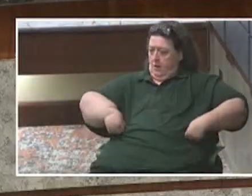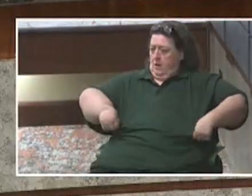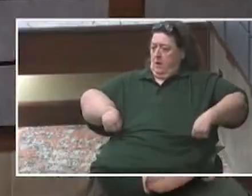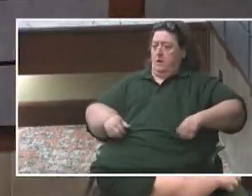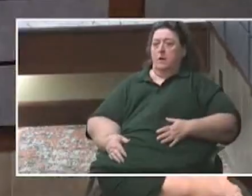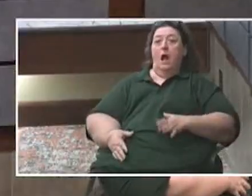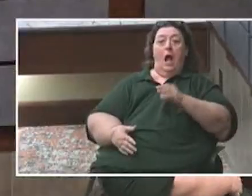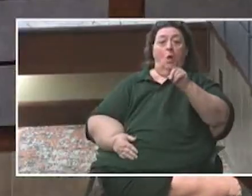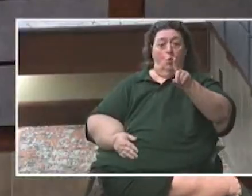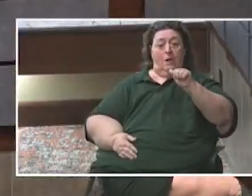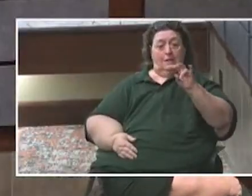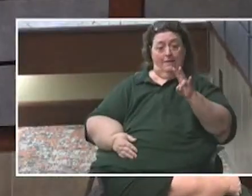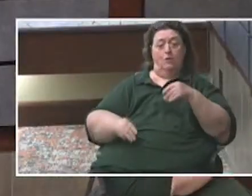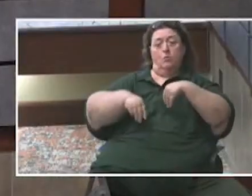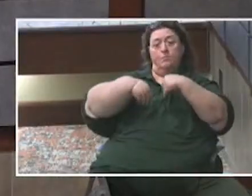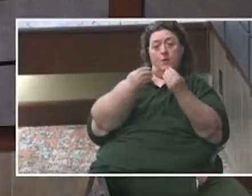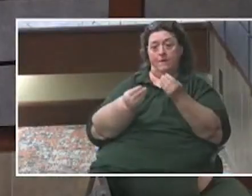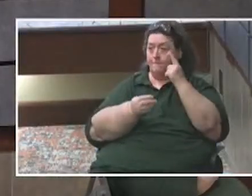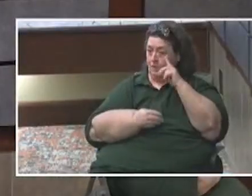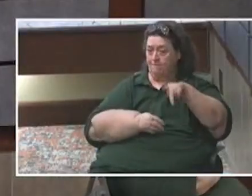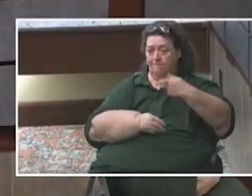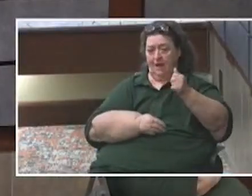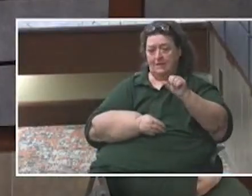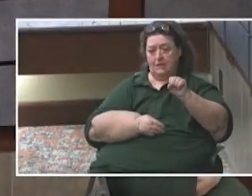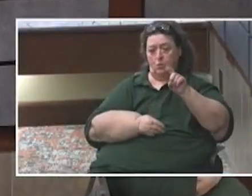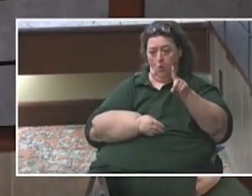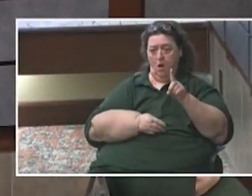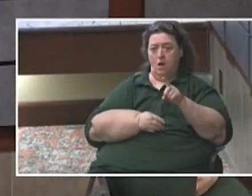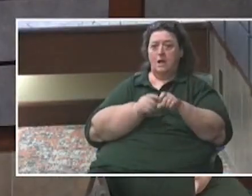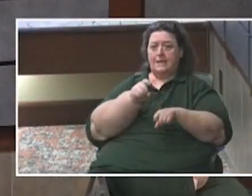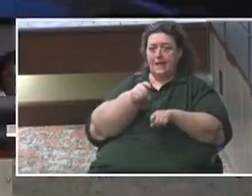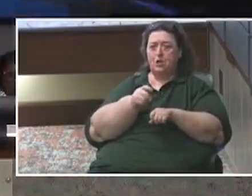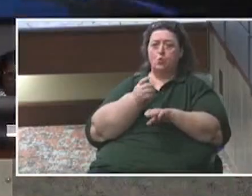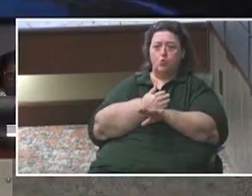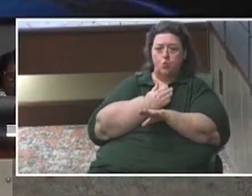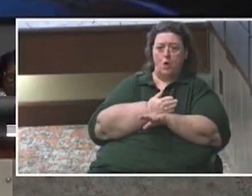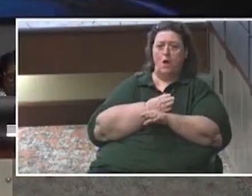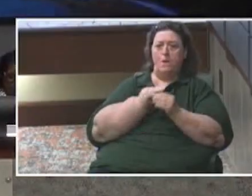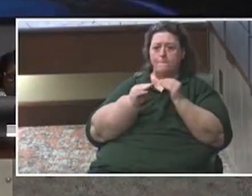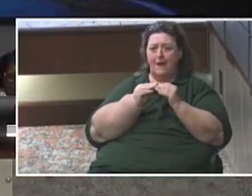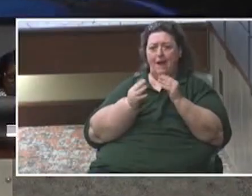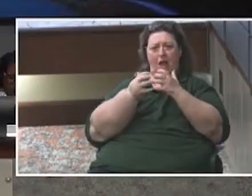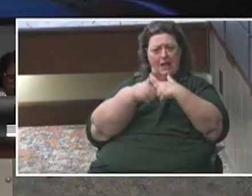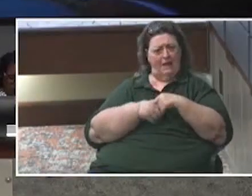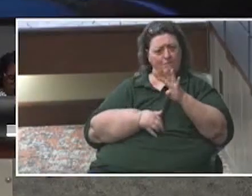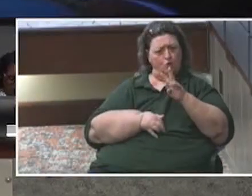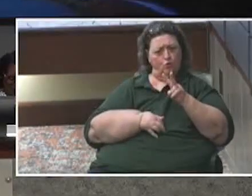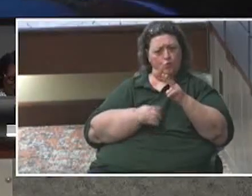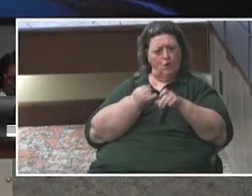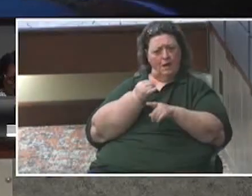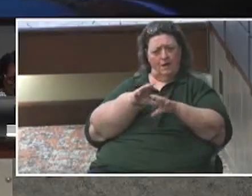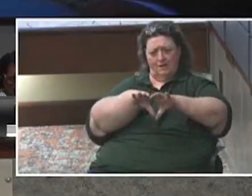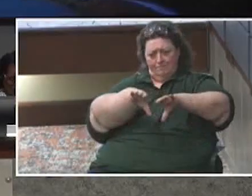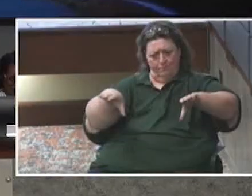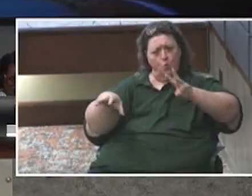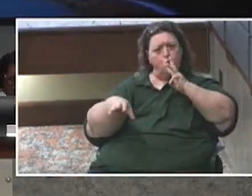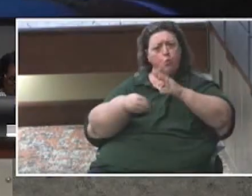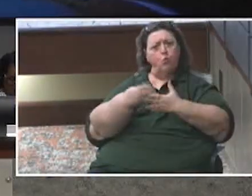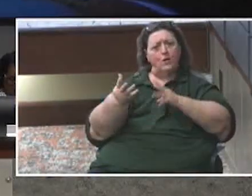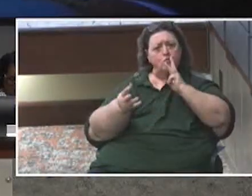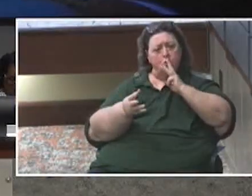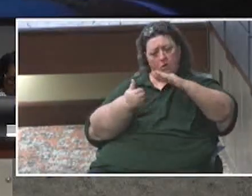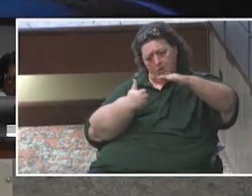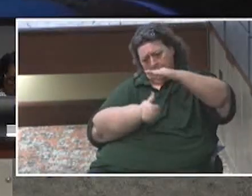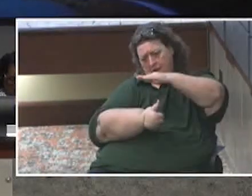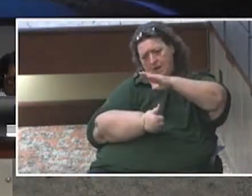Then item 117 provides for phase 1 of the necessary repairs on a collapsed 42-inch wastewater line along MLK Boulevard under